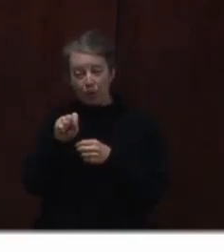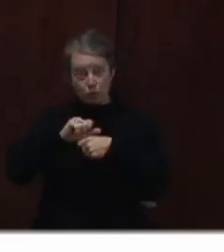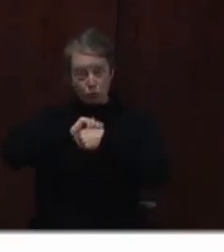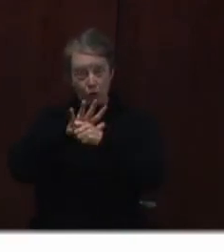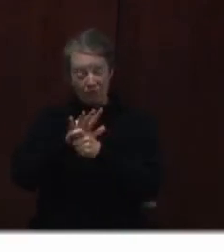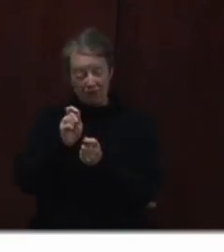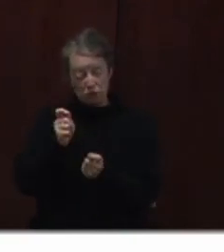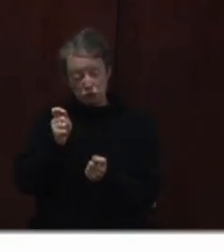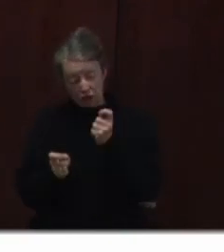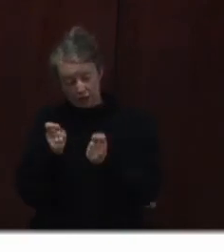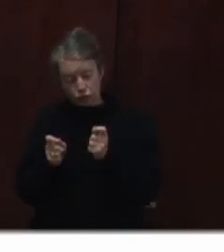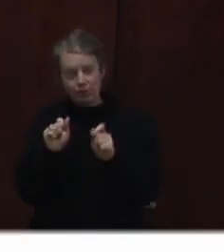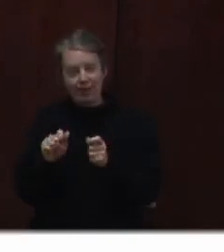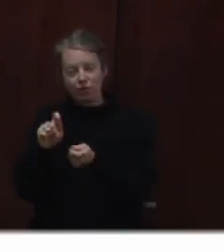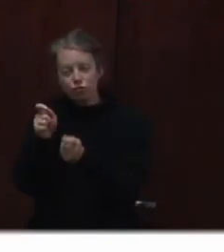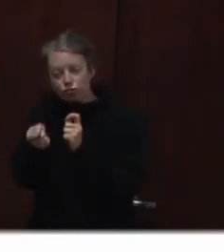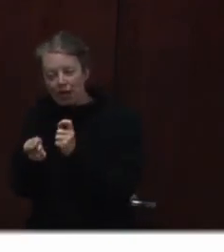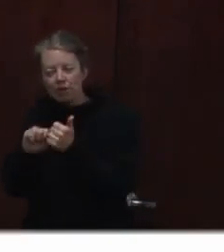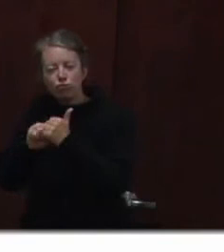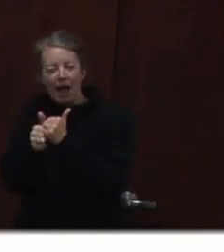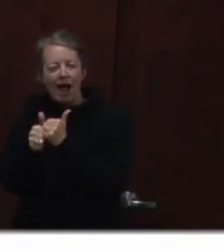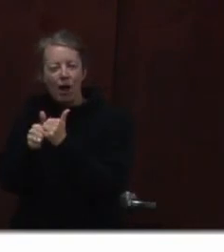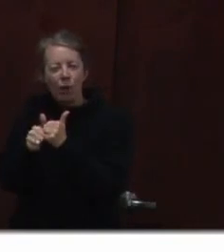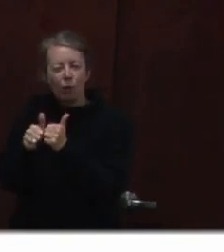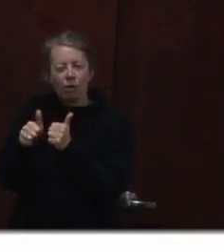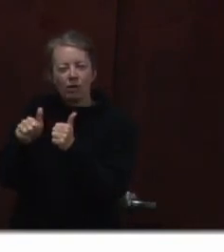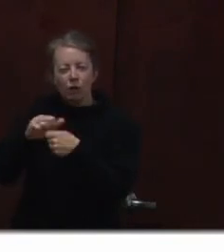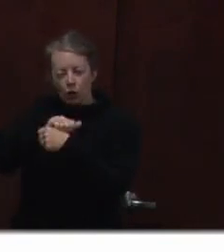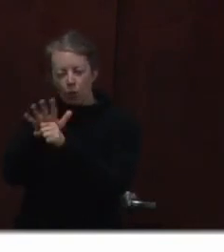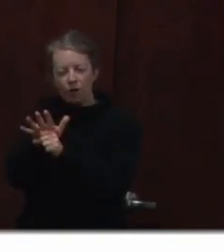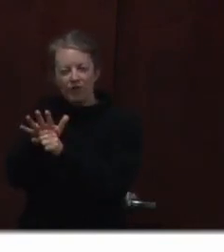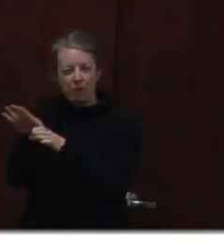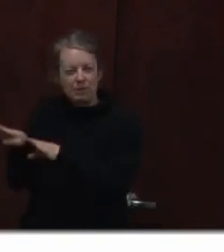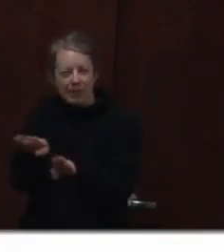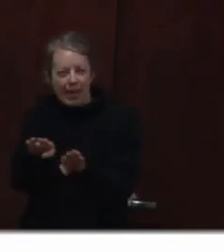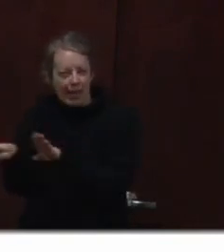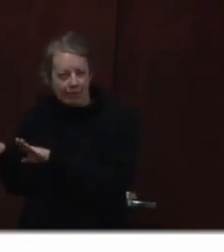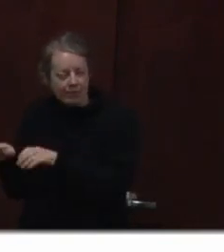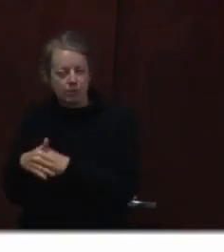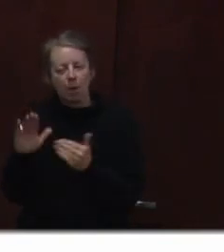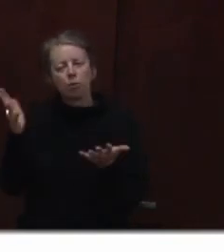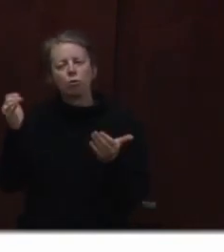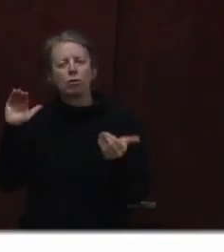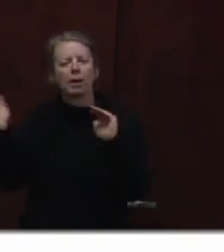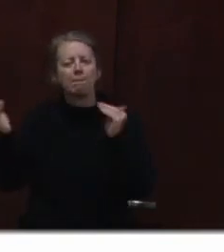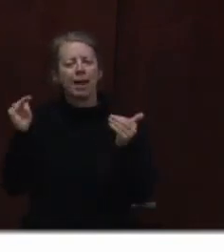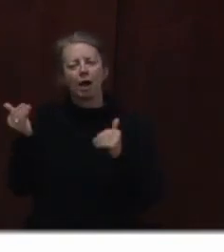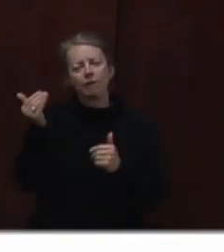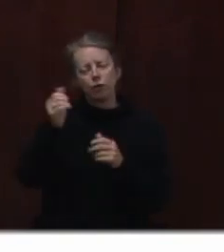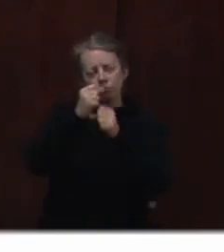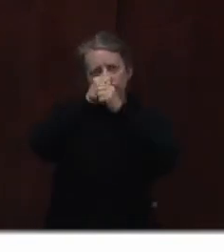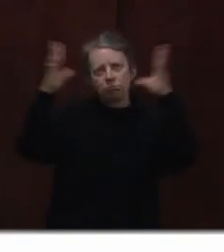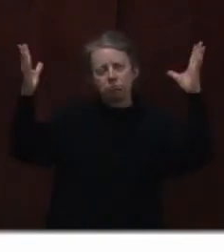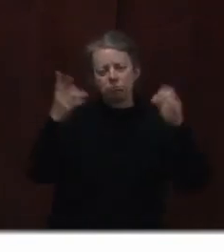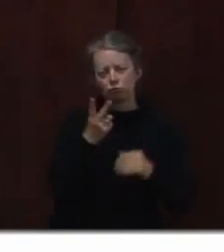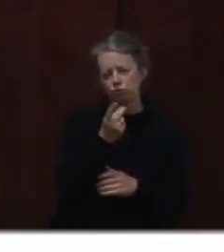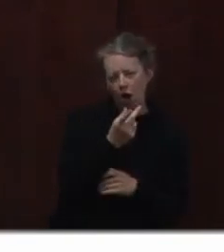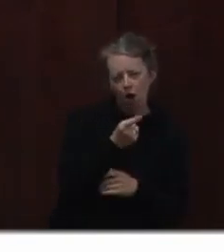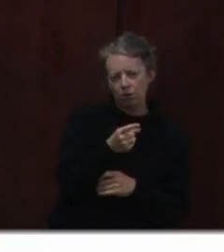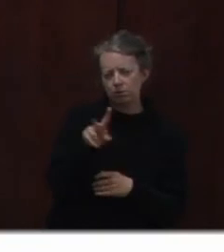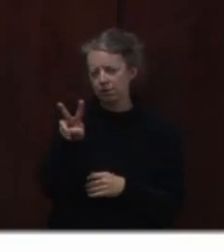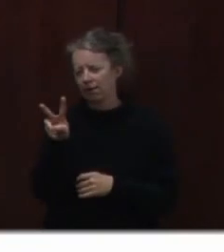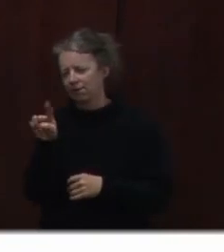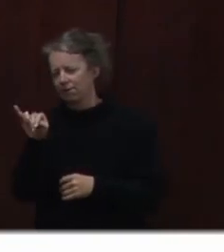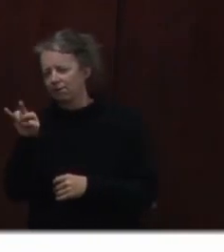concerned. The analogy that I picked here for a talk earlier this week was that if you think of dogs and viruses as being